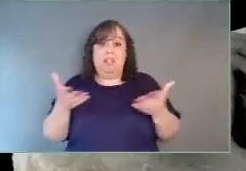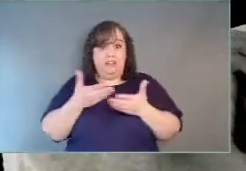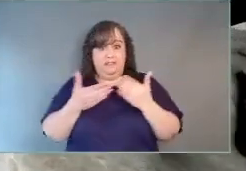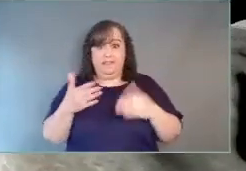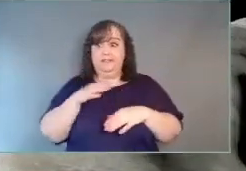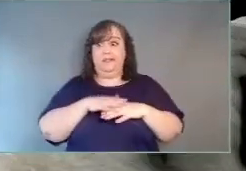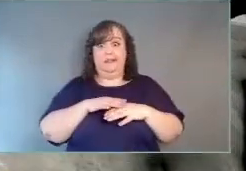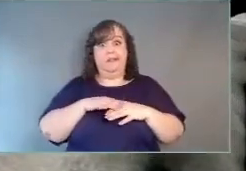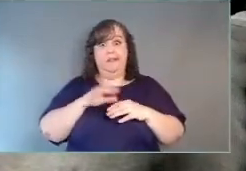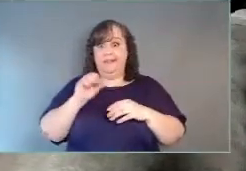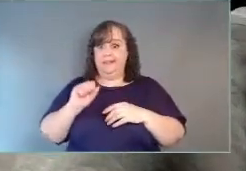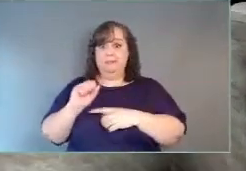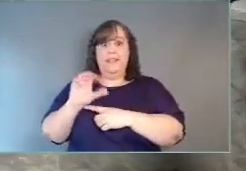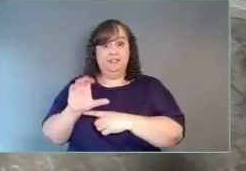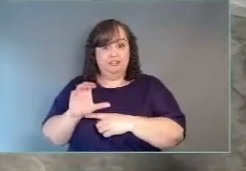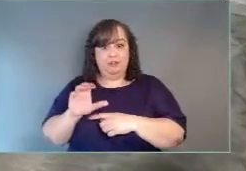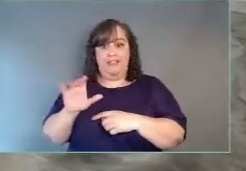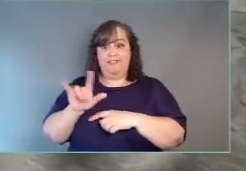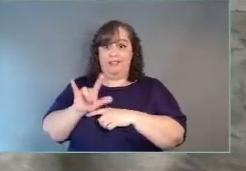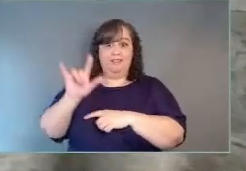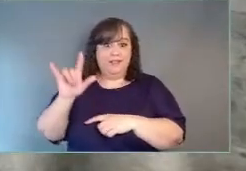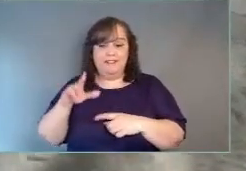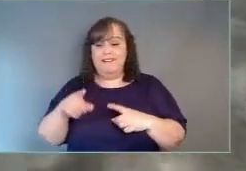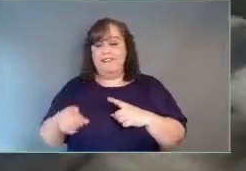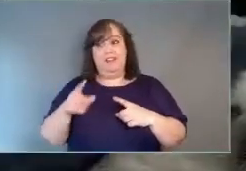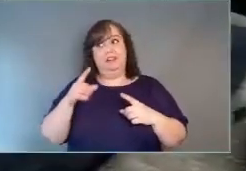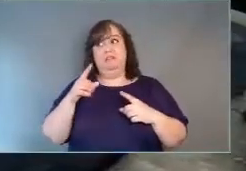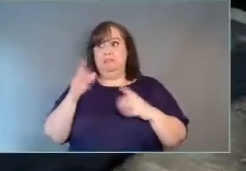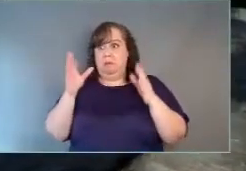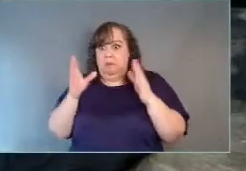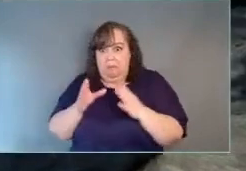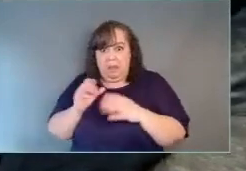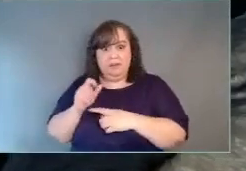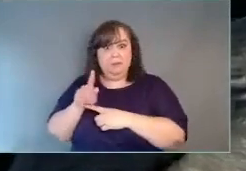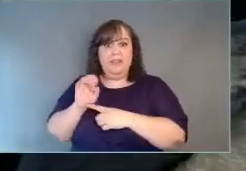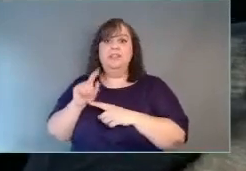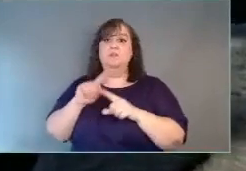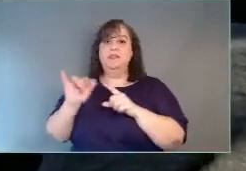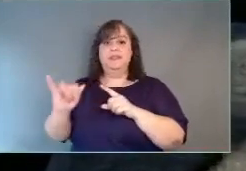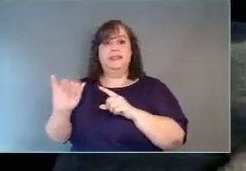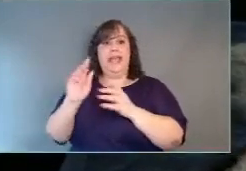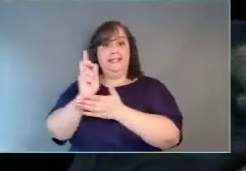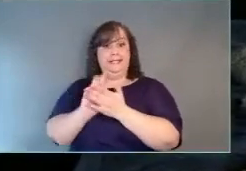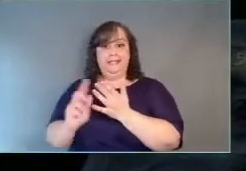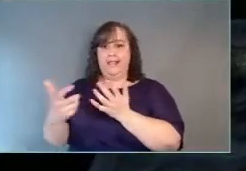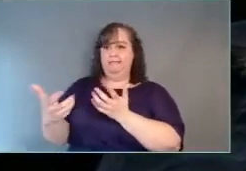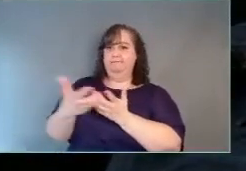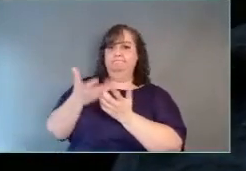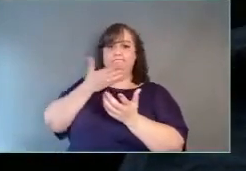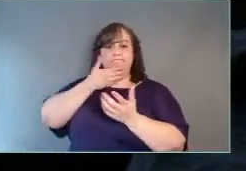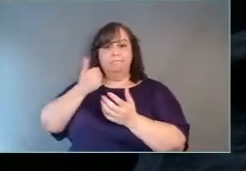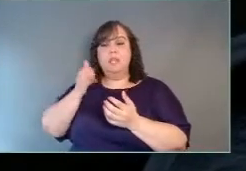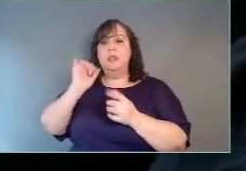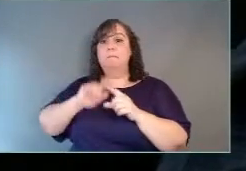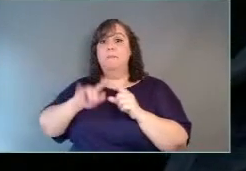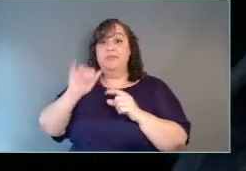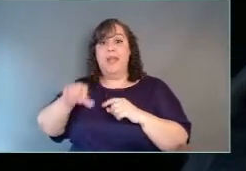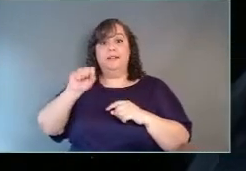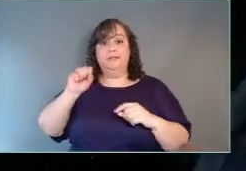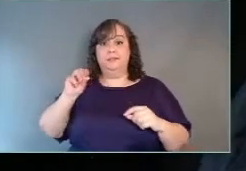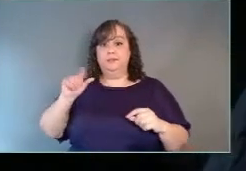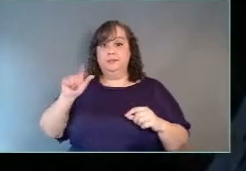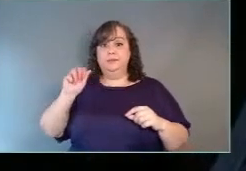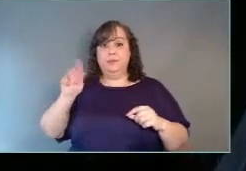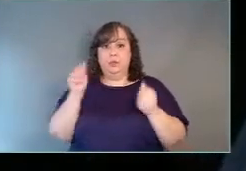space. And that's what benefited the design the most. But these solar arrays are brand new technology being tested for the first time on